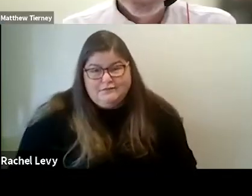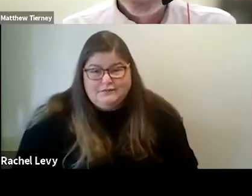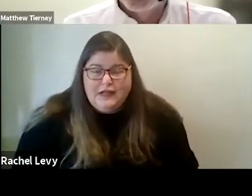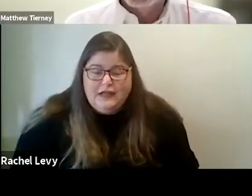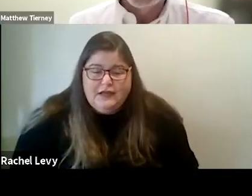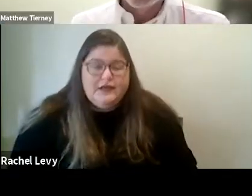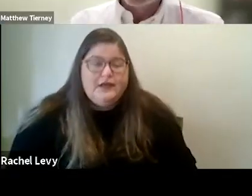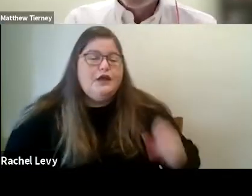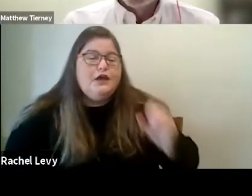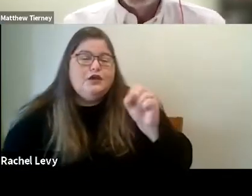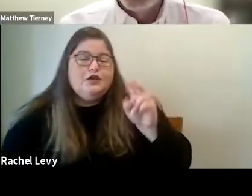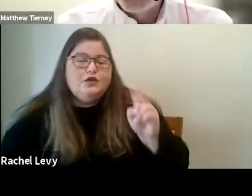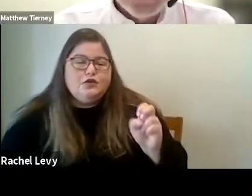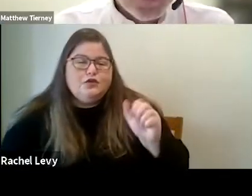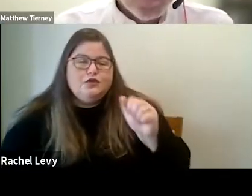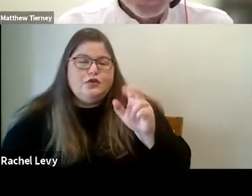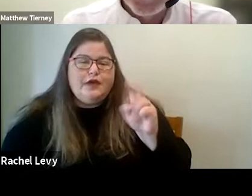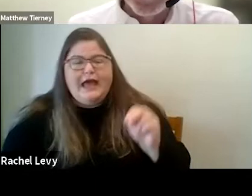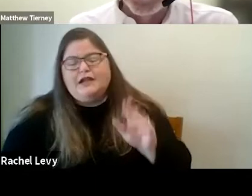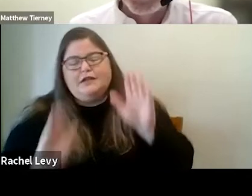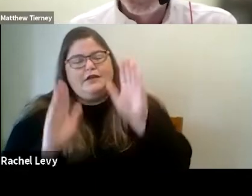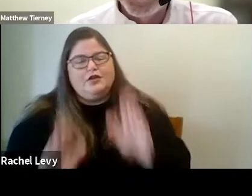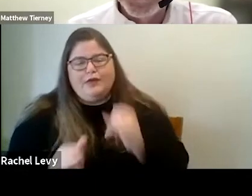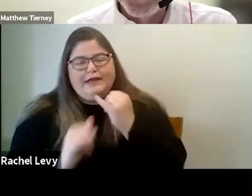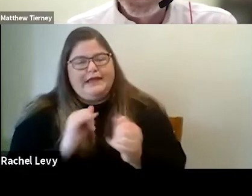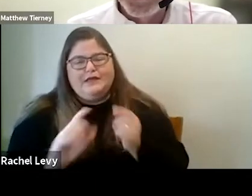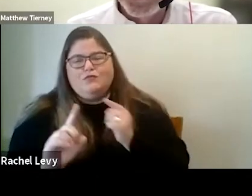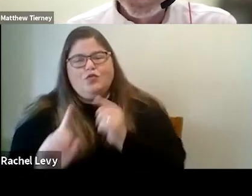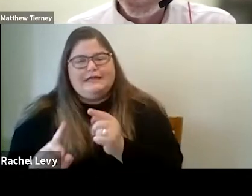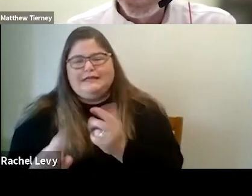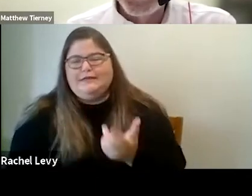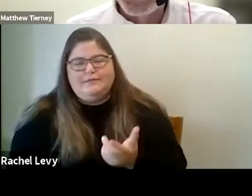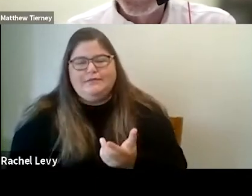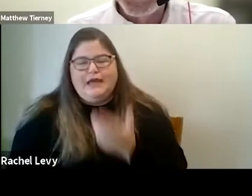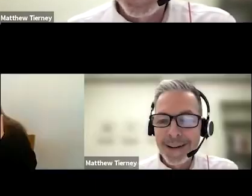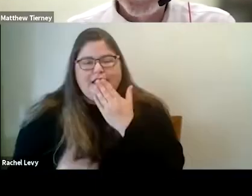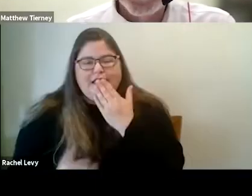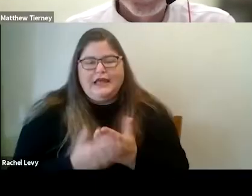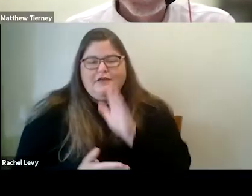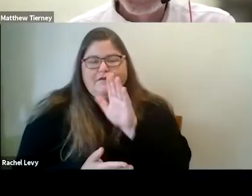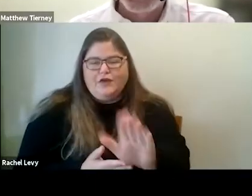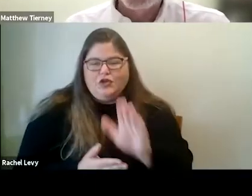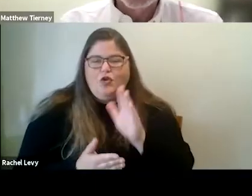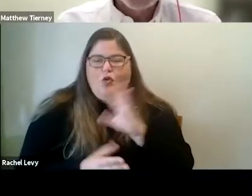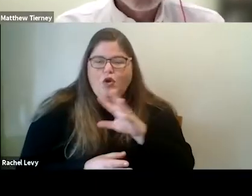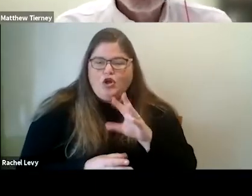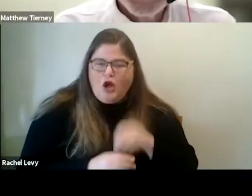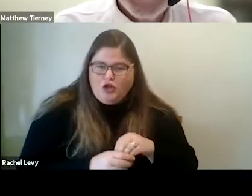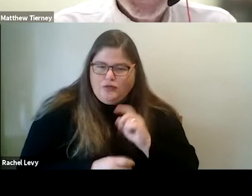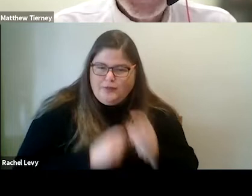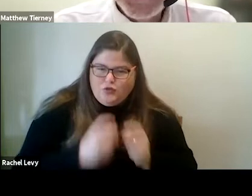Sue Ann, what a great note to end on. Thank you so much for your contributions and for bringing these topics